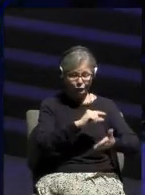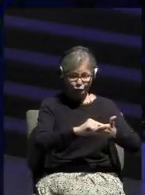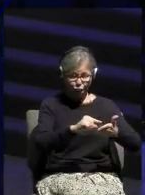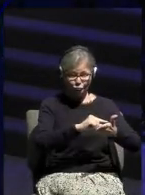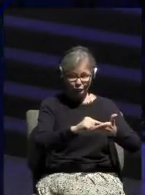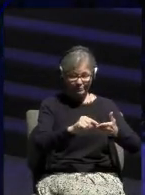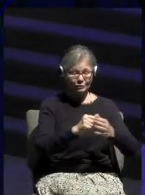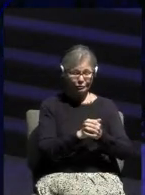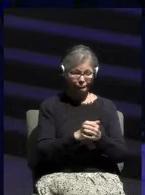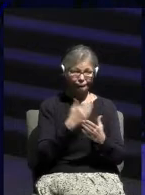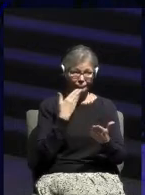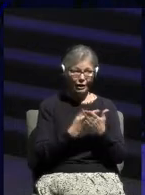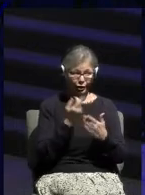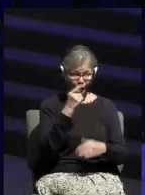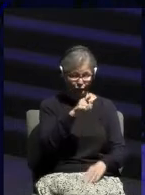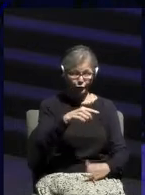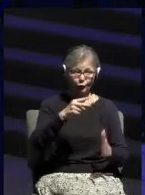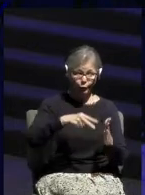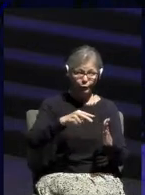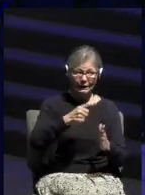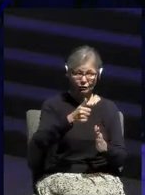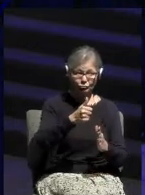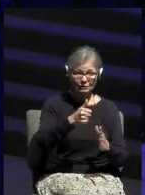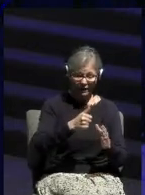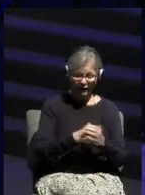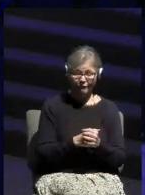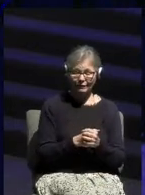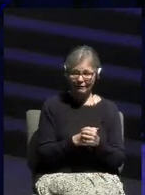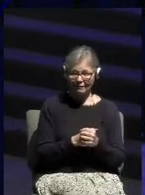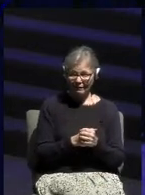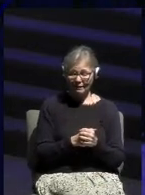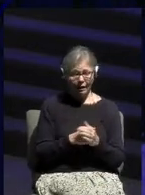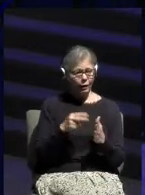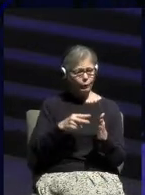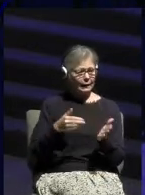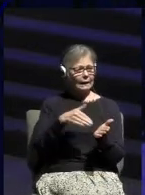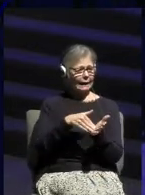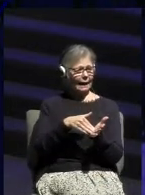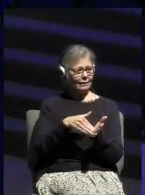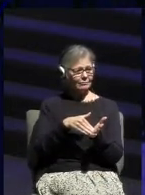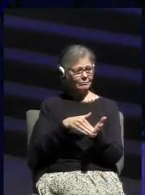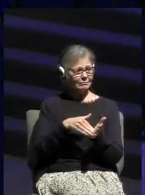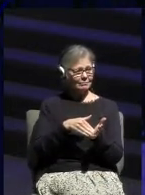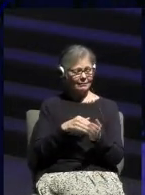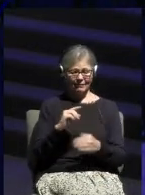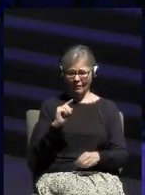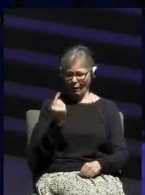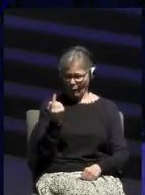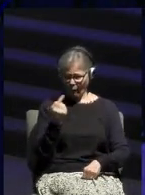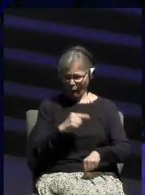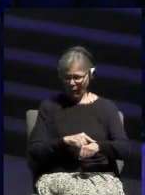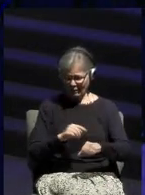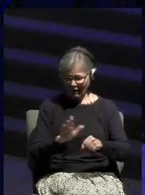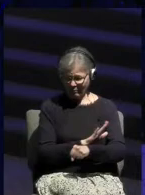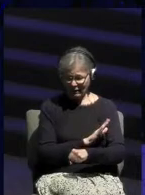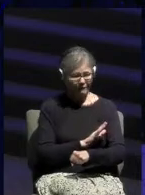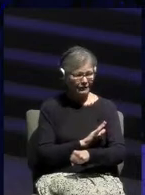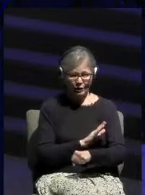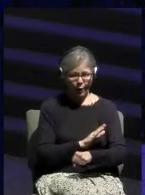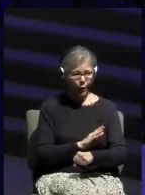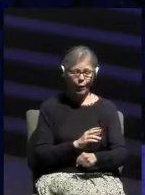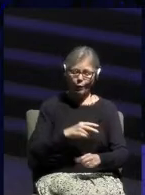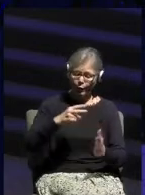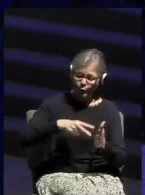psalm that we should read over and over again. There's no way we got what was in there just